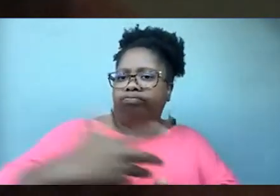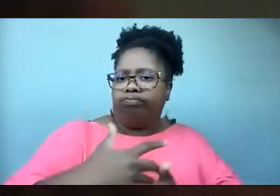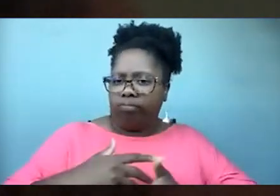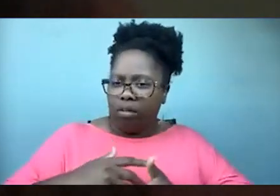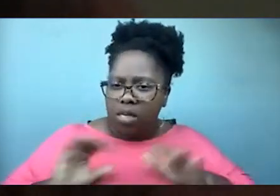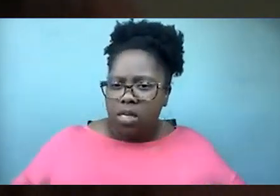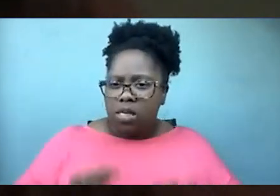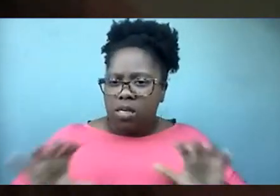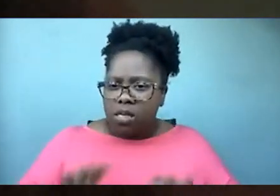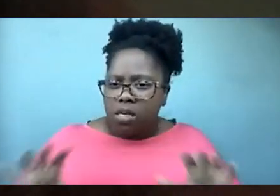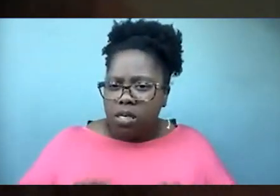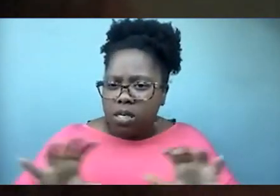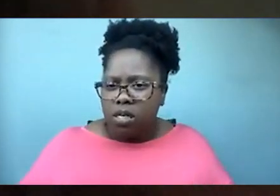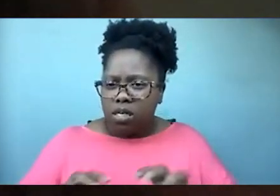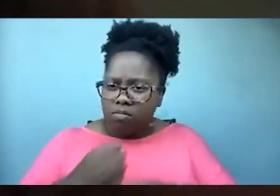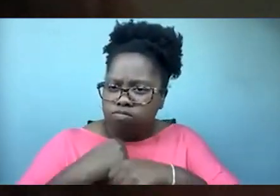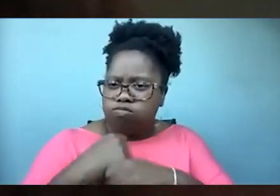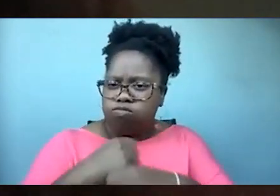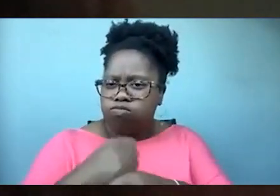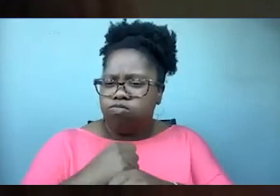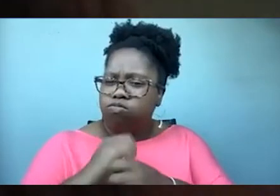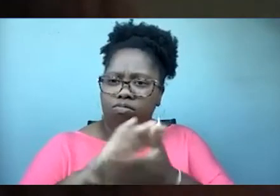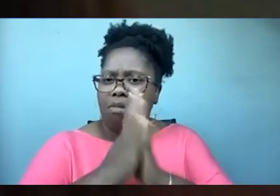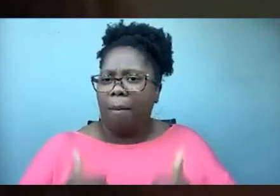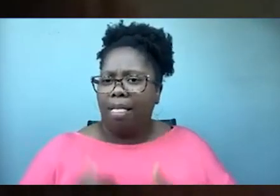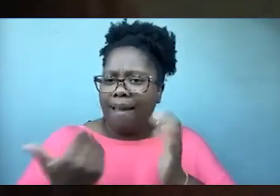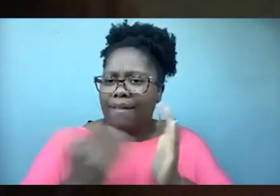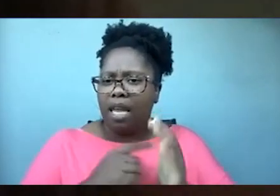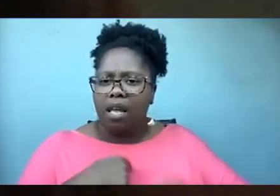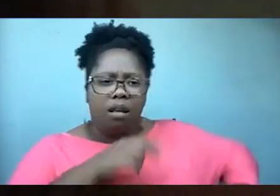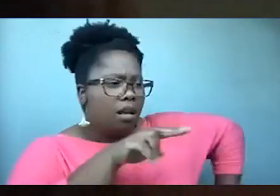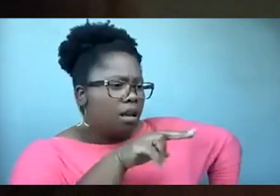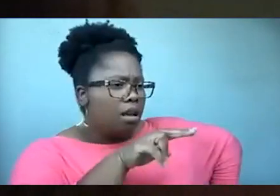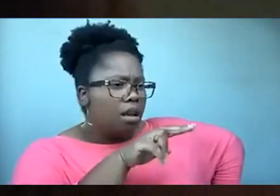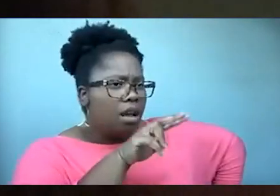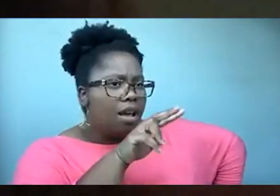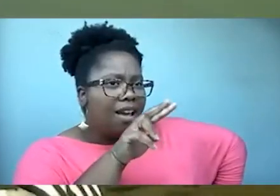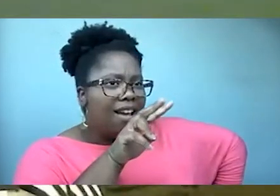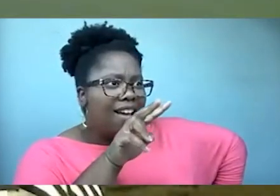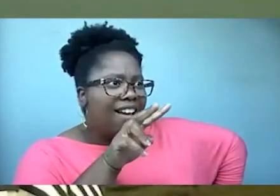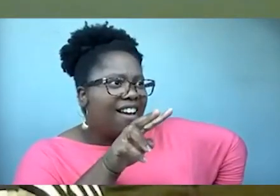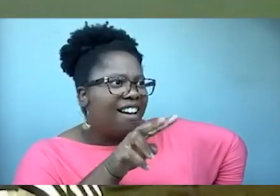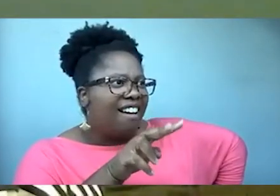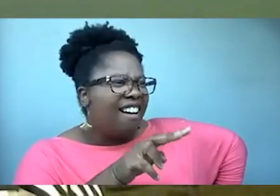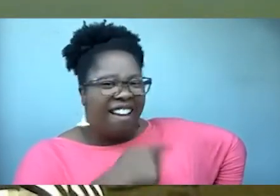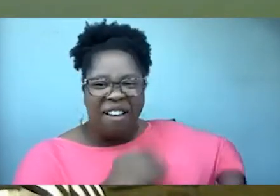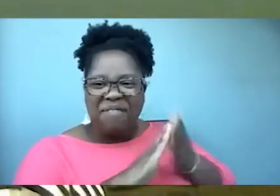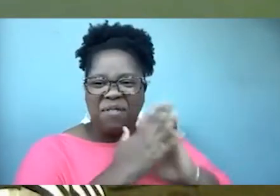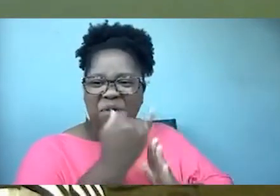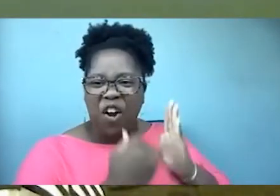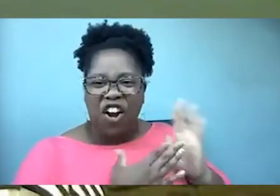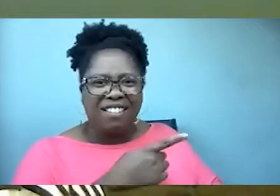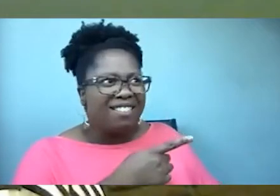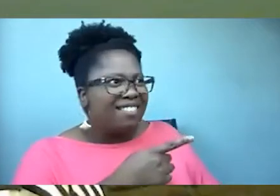pure magic. So it just comes from that. There's no except the one you accept. Yeah. You just keep putting one foot in front of